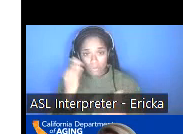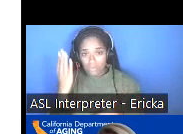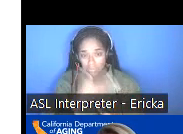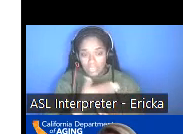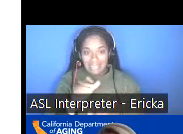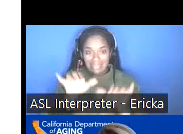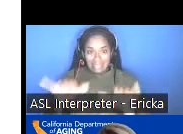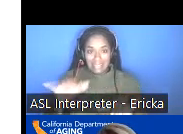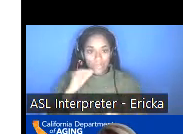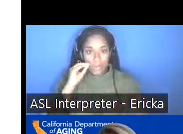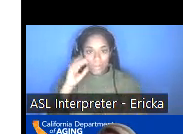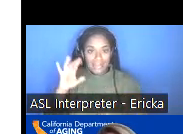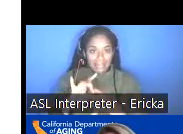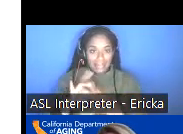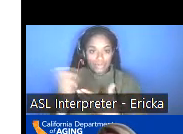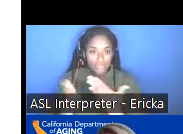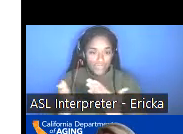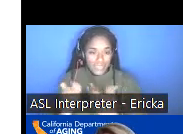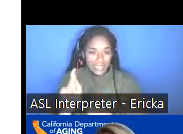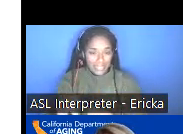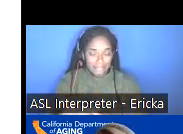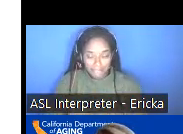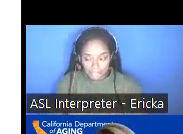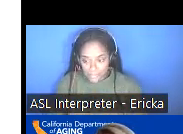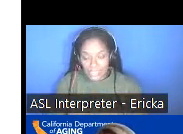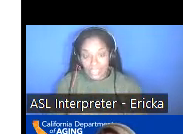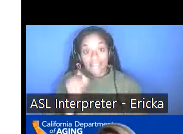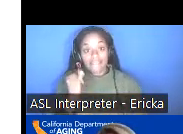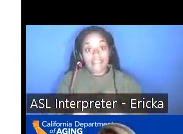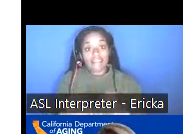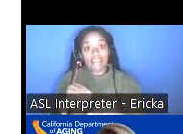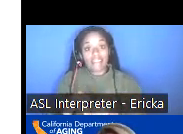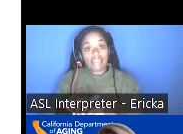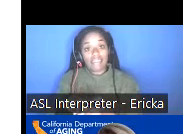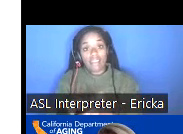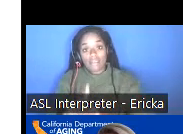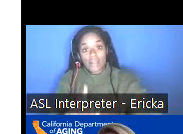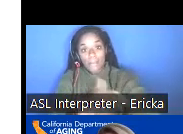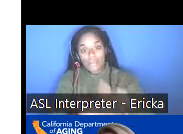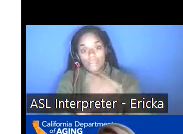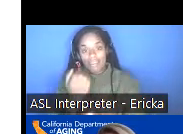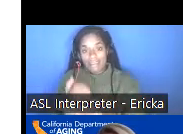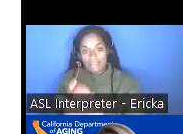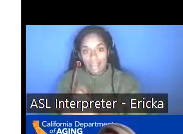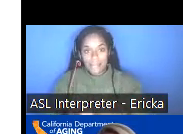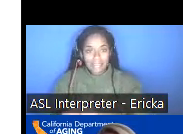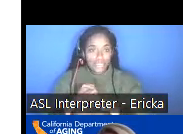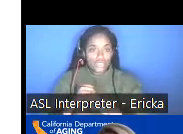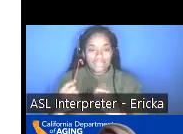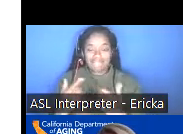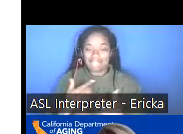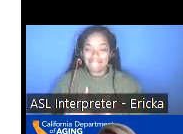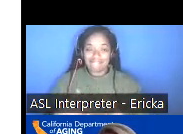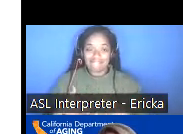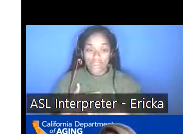the services that they need. And finally, in the area of improving economic security, we're really pleased that we